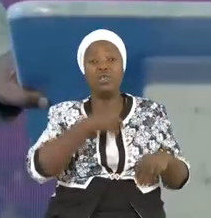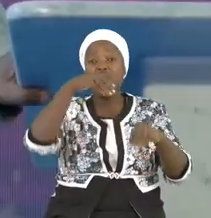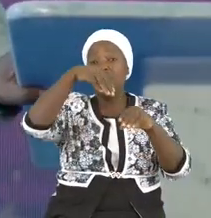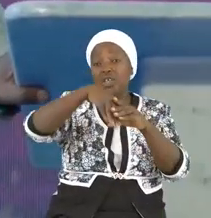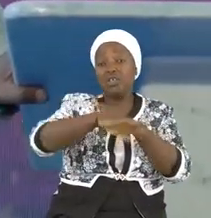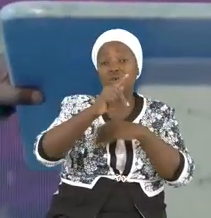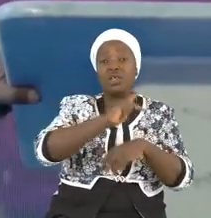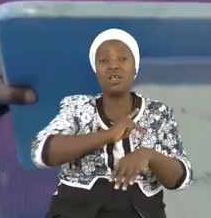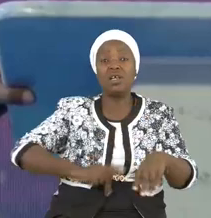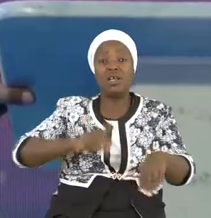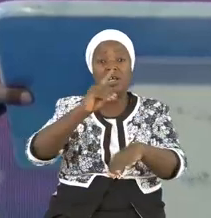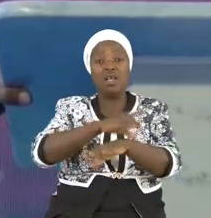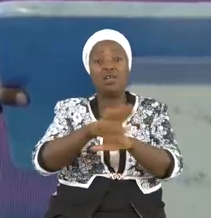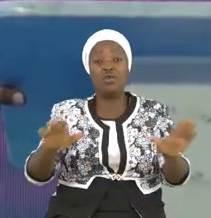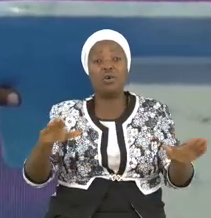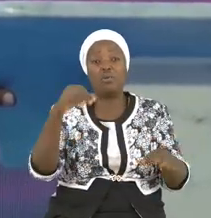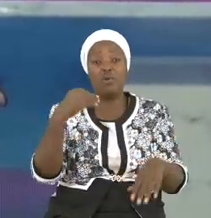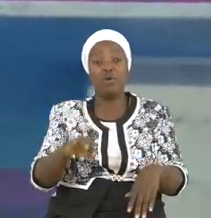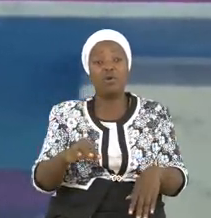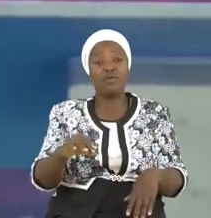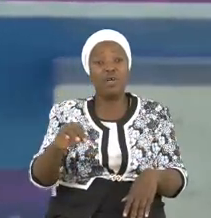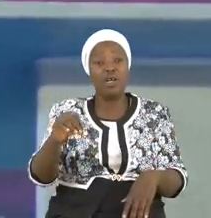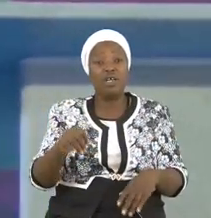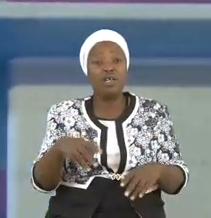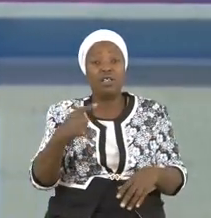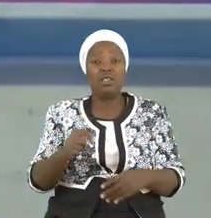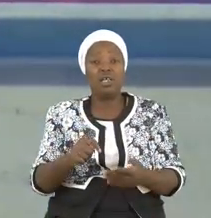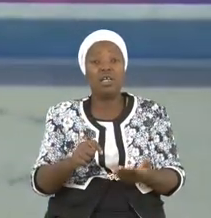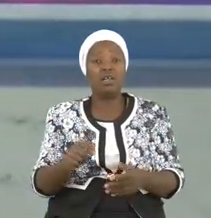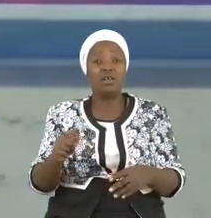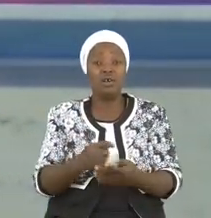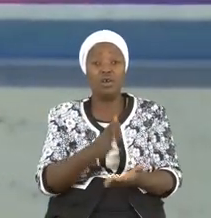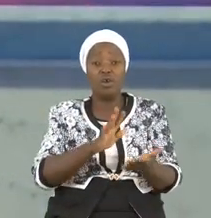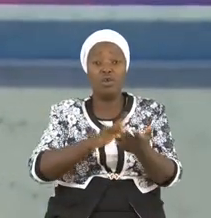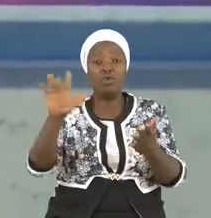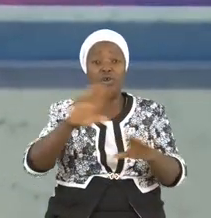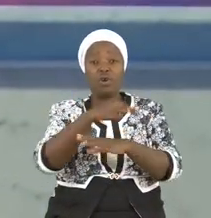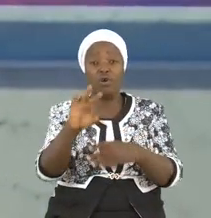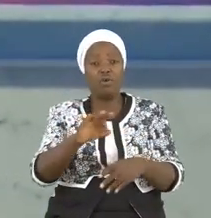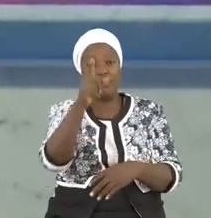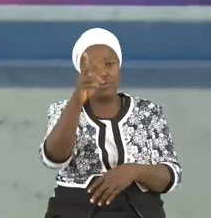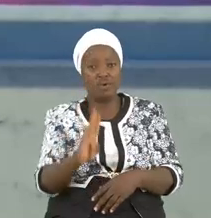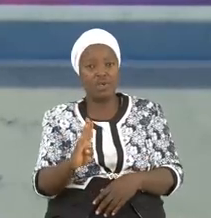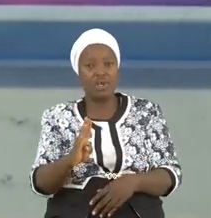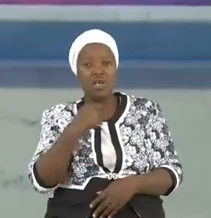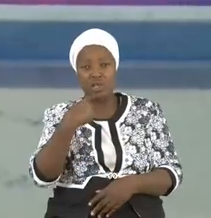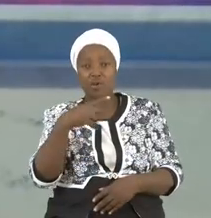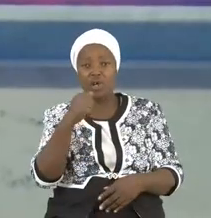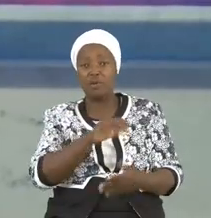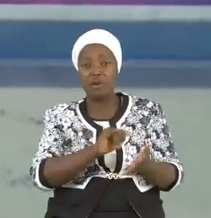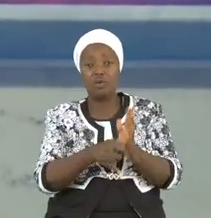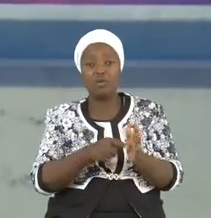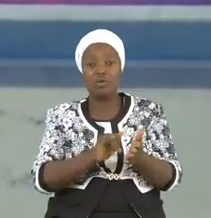kingdom of the glory of God. He spoke about those two legs. If you're going to